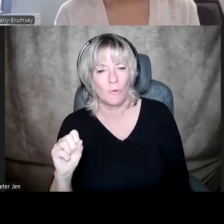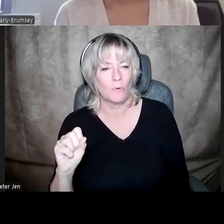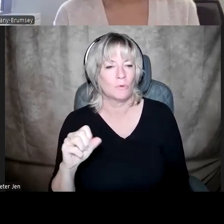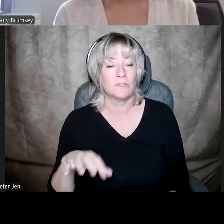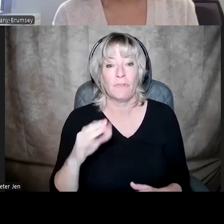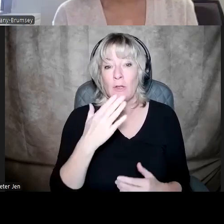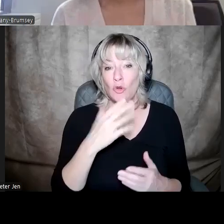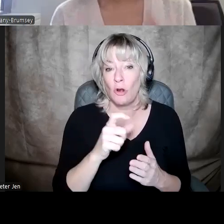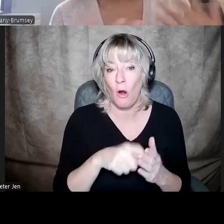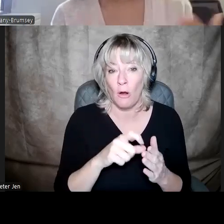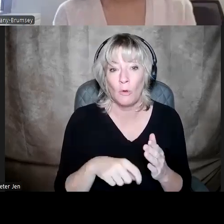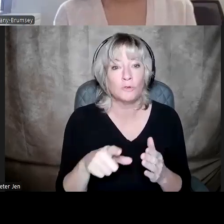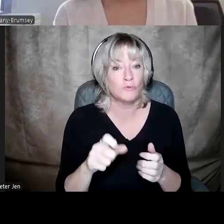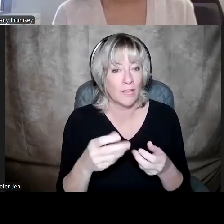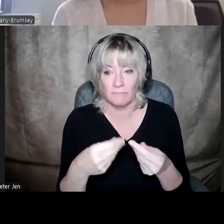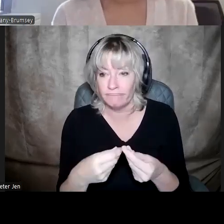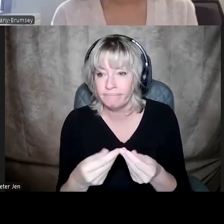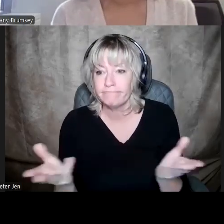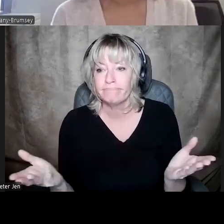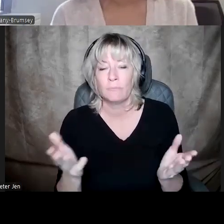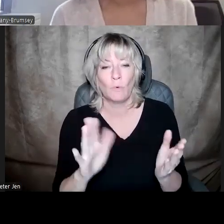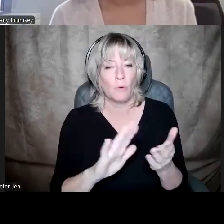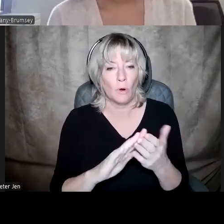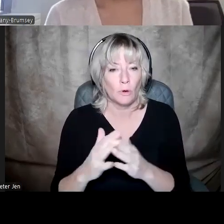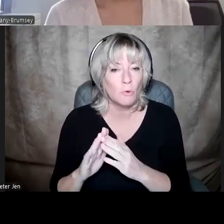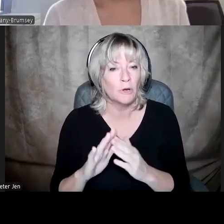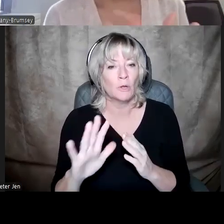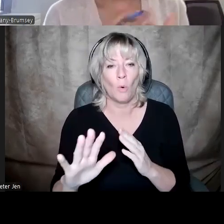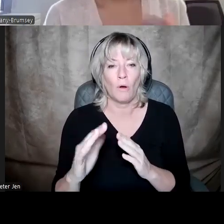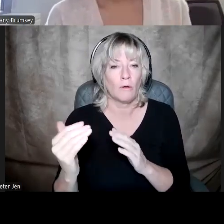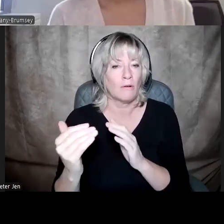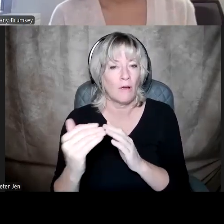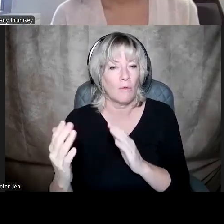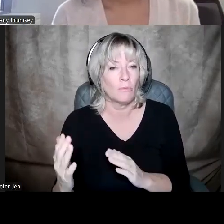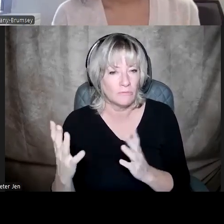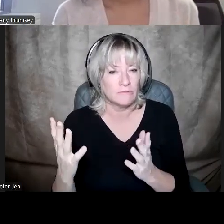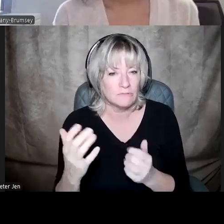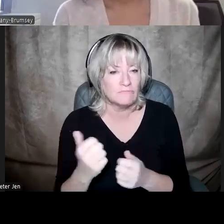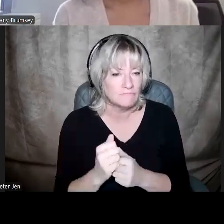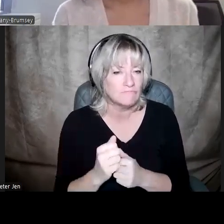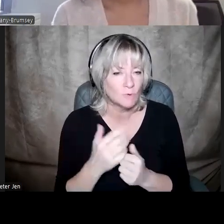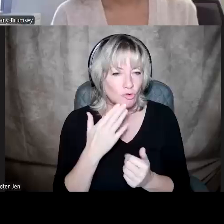with your colleagues in your community or to use yourself. Next slide.